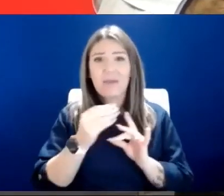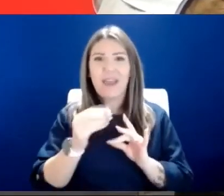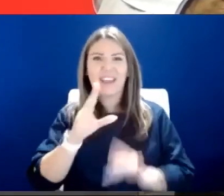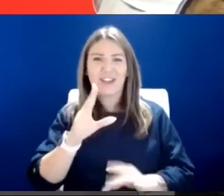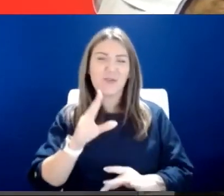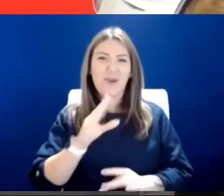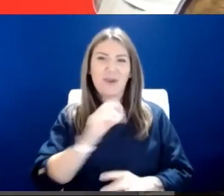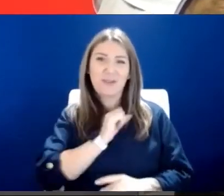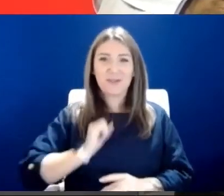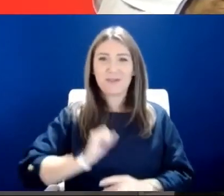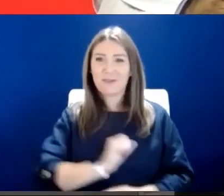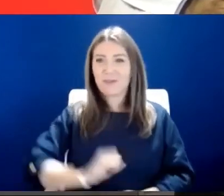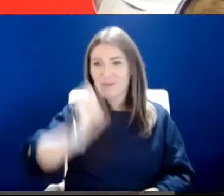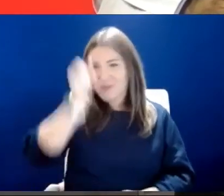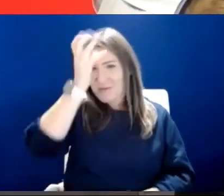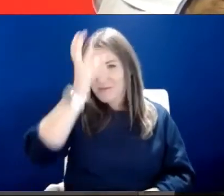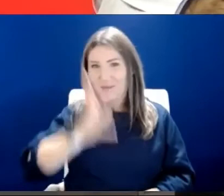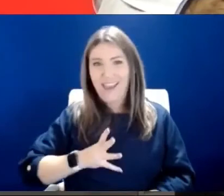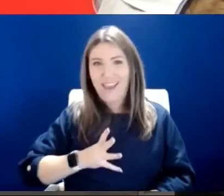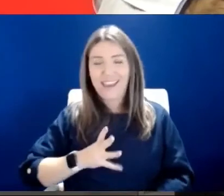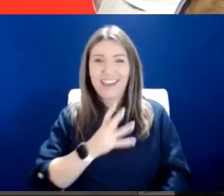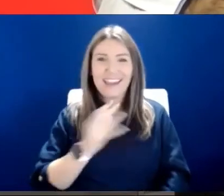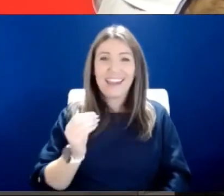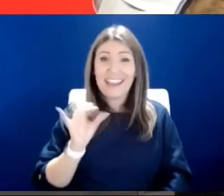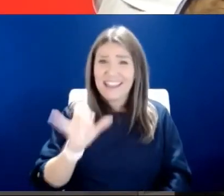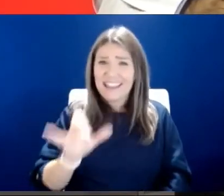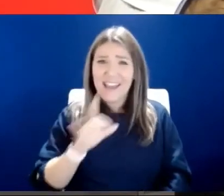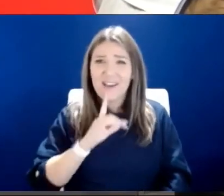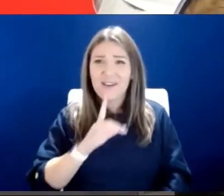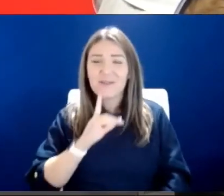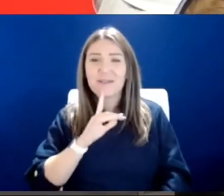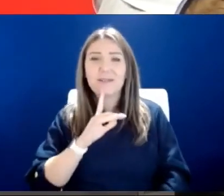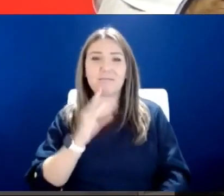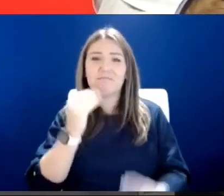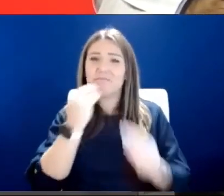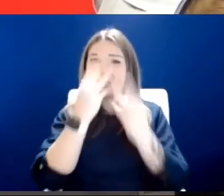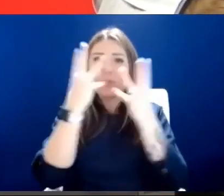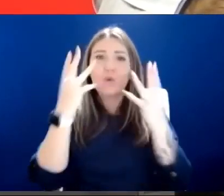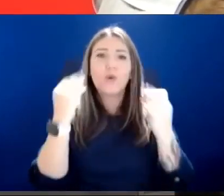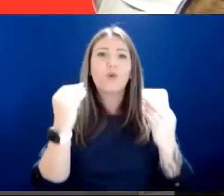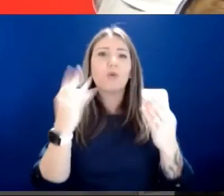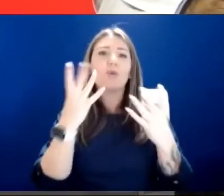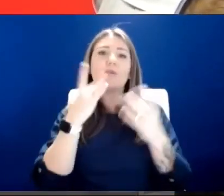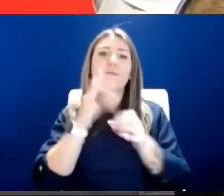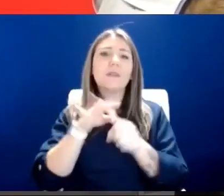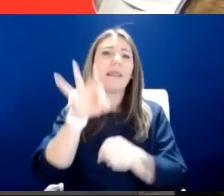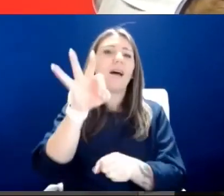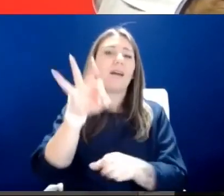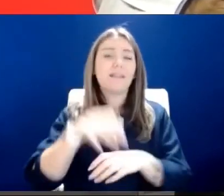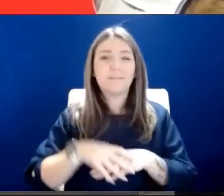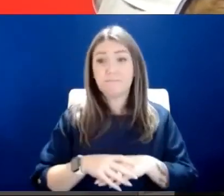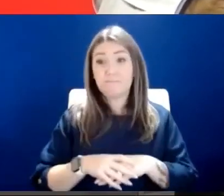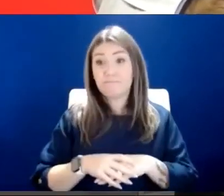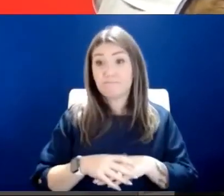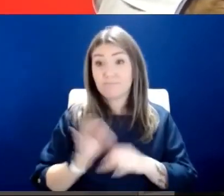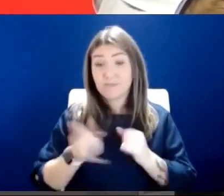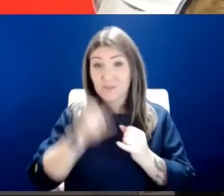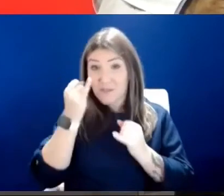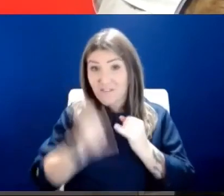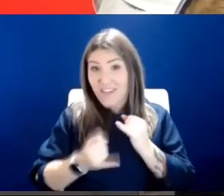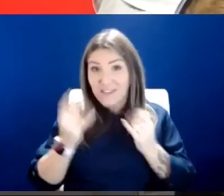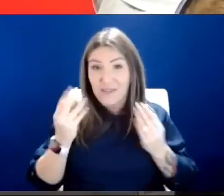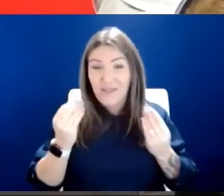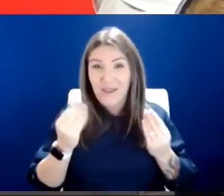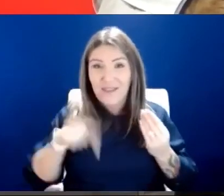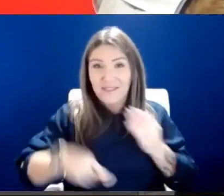I think that that was such a bright light for anyone who knew him. I have a final thought this morning,